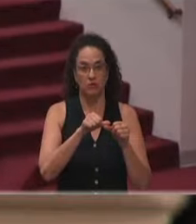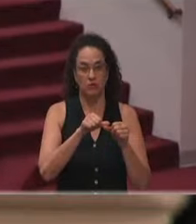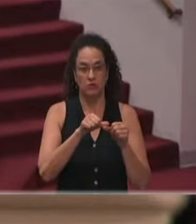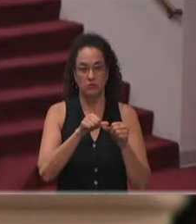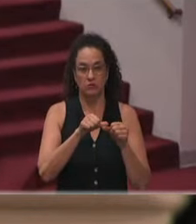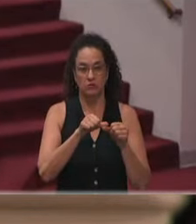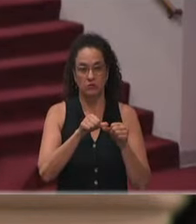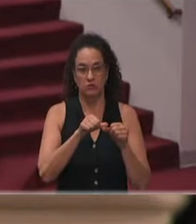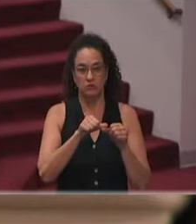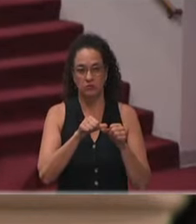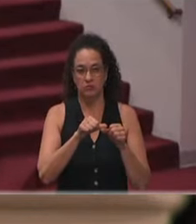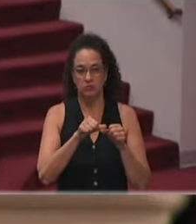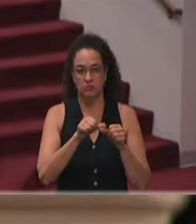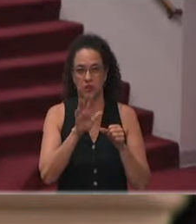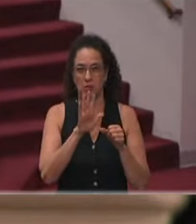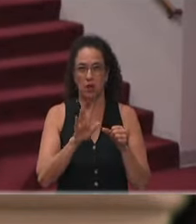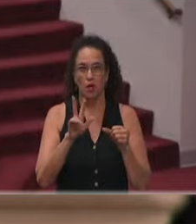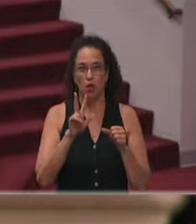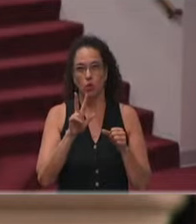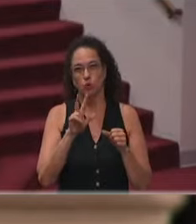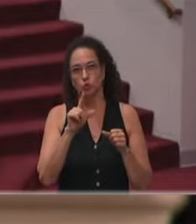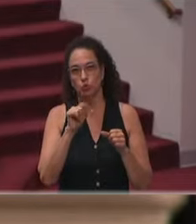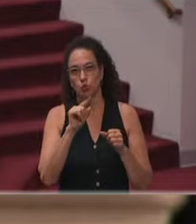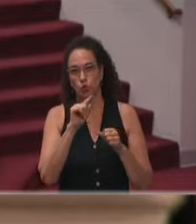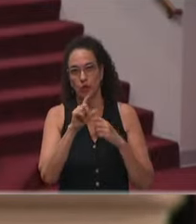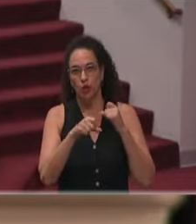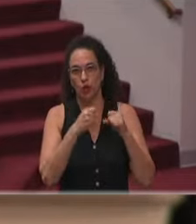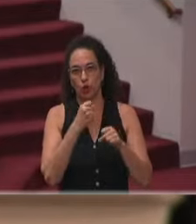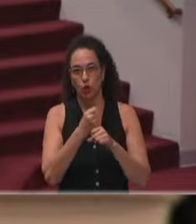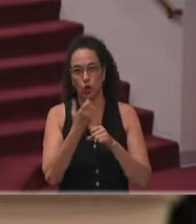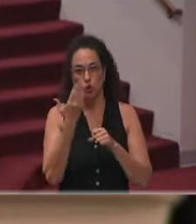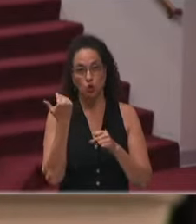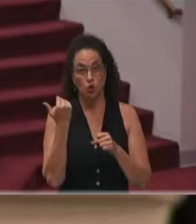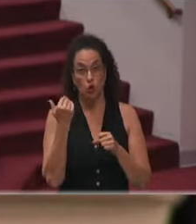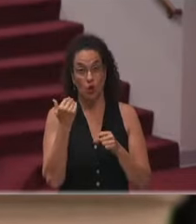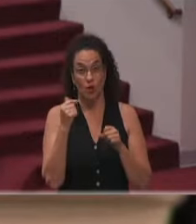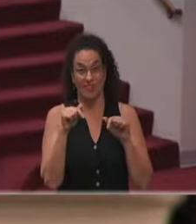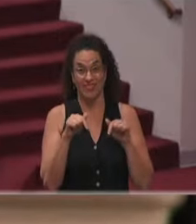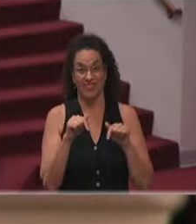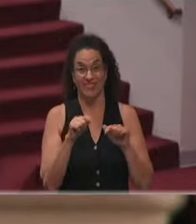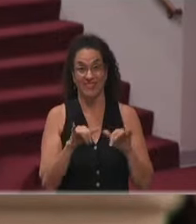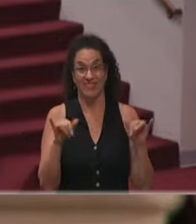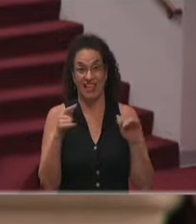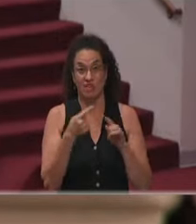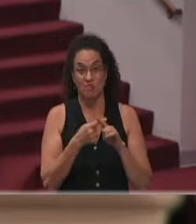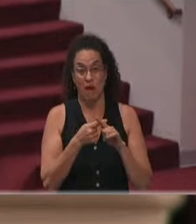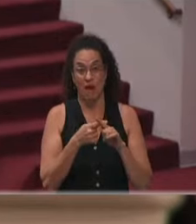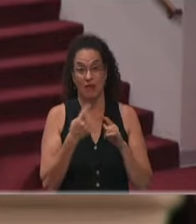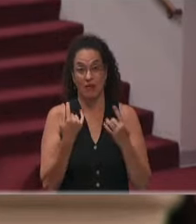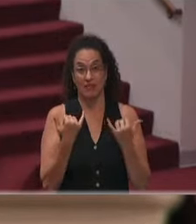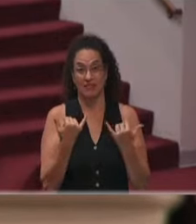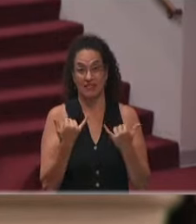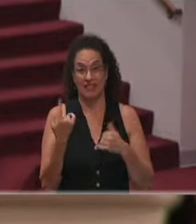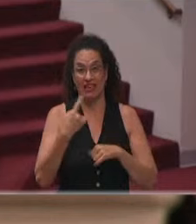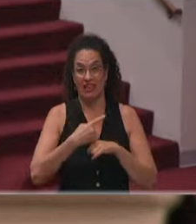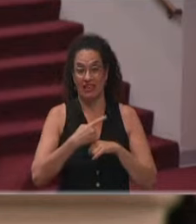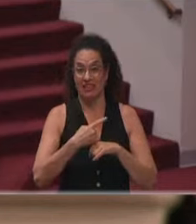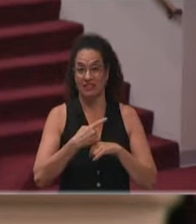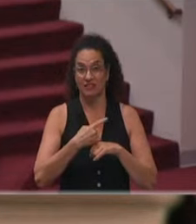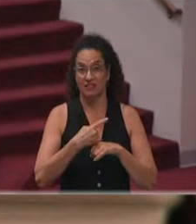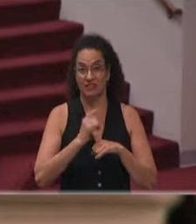decades ago, this very month, this very day, that